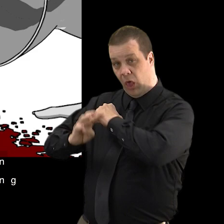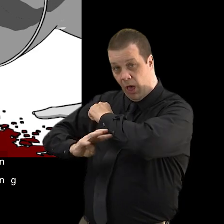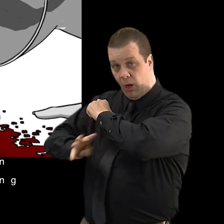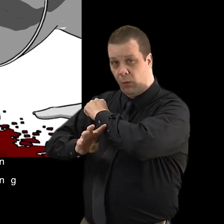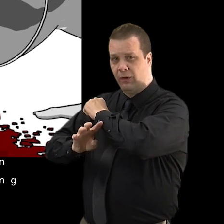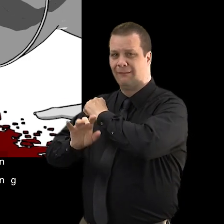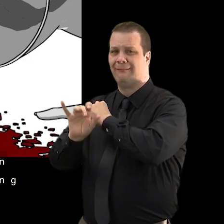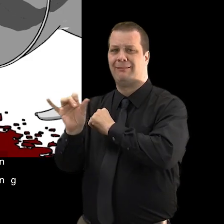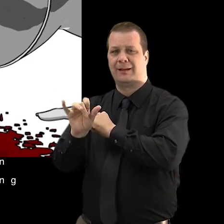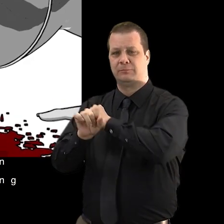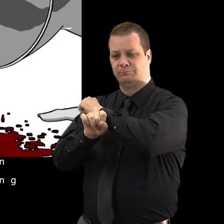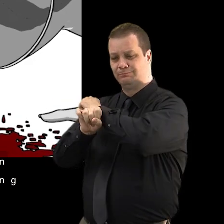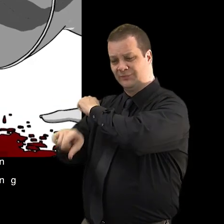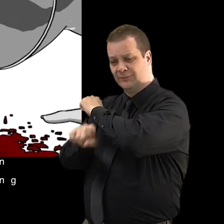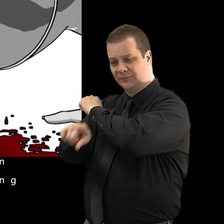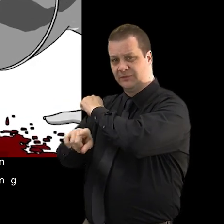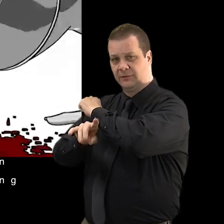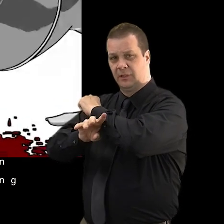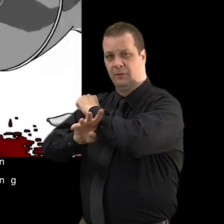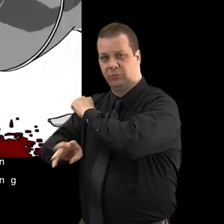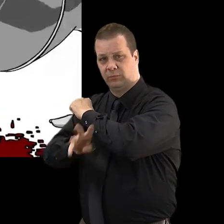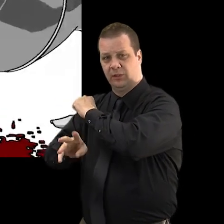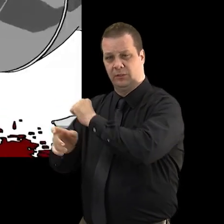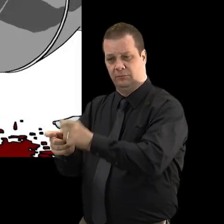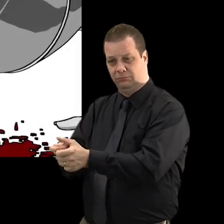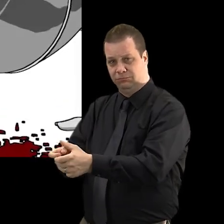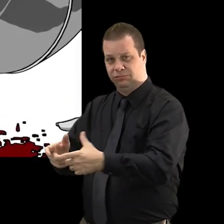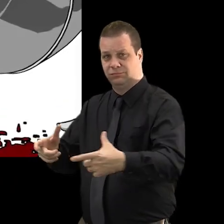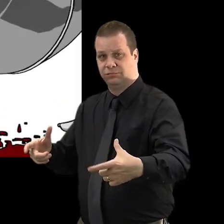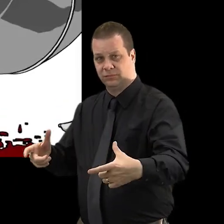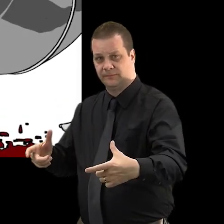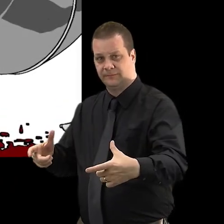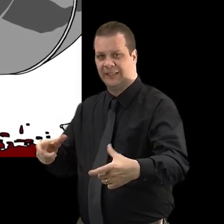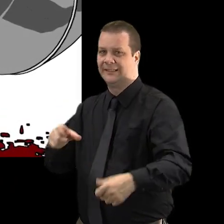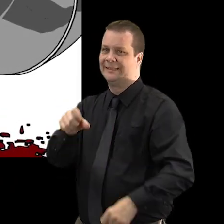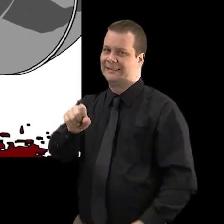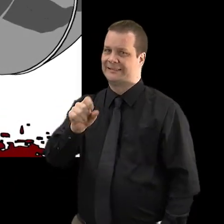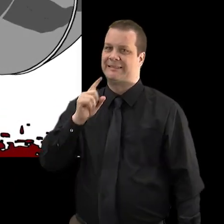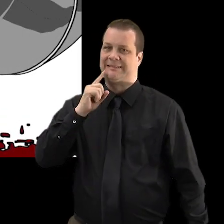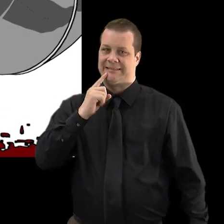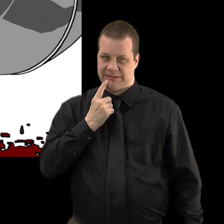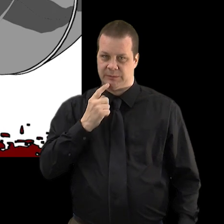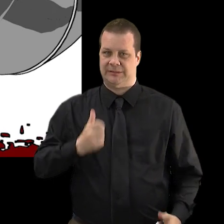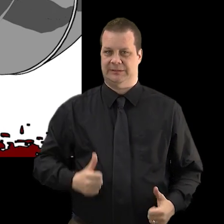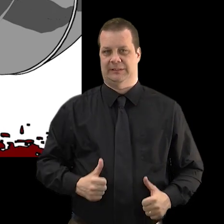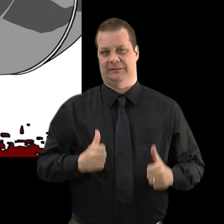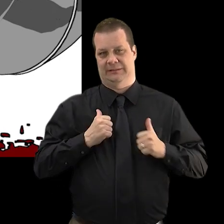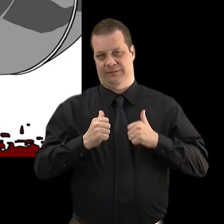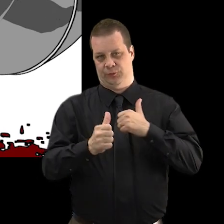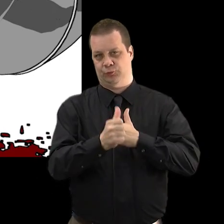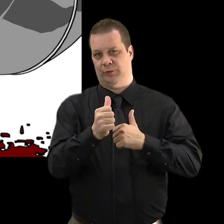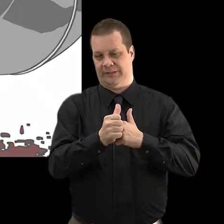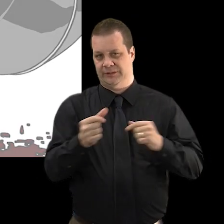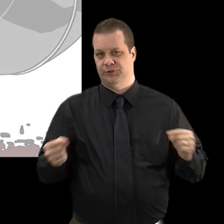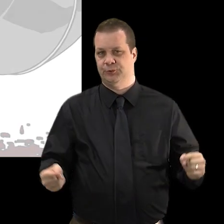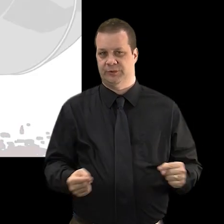squirting, pooling on the surface, or if it's flowing continuously, then it's serious life-threatening bleeding.